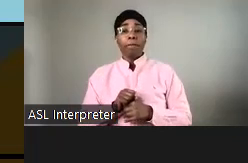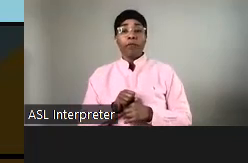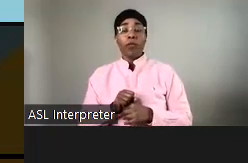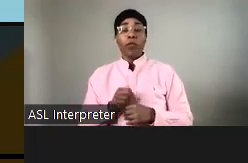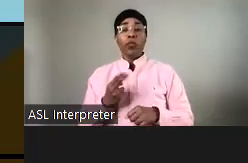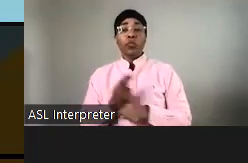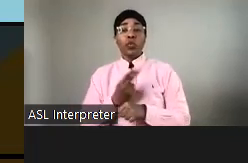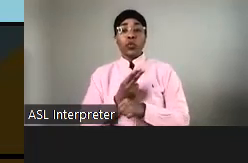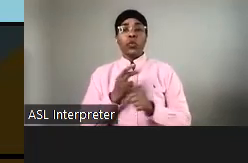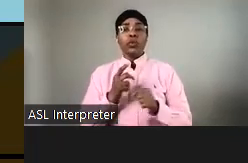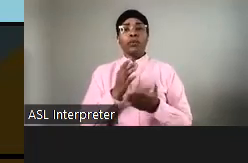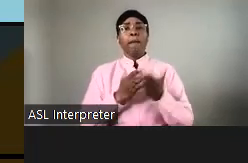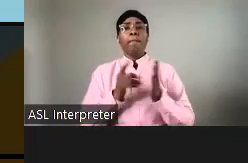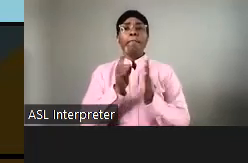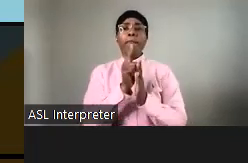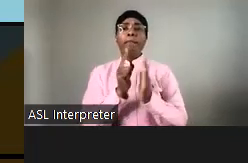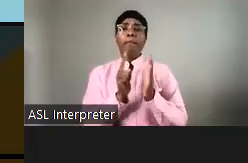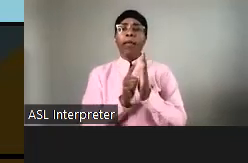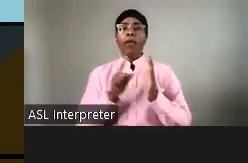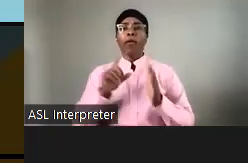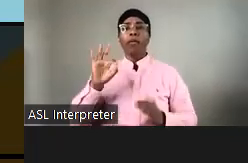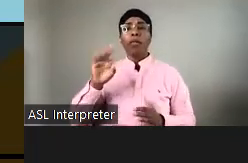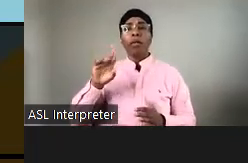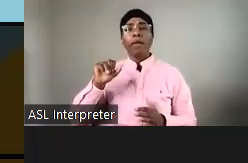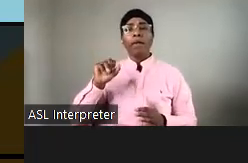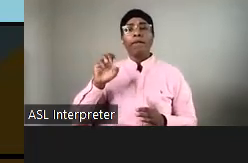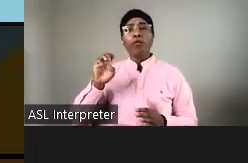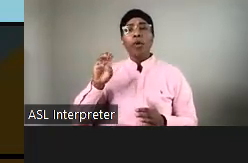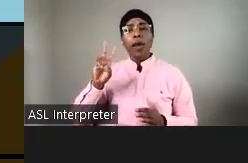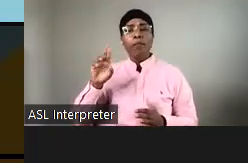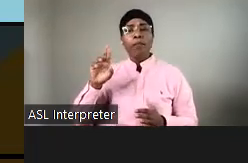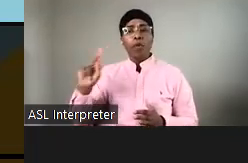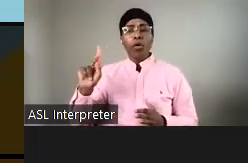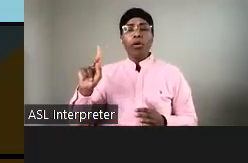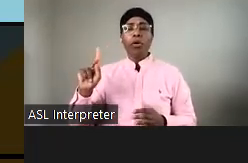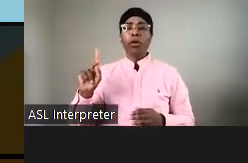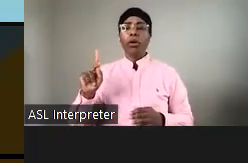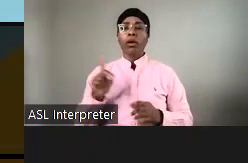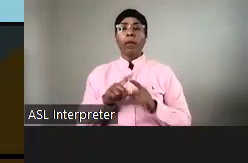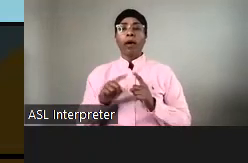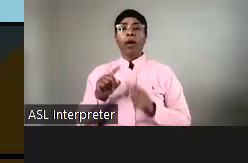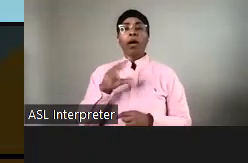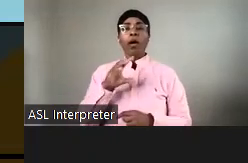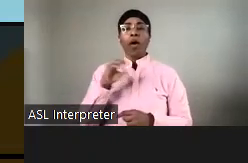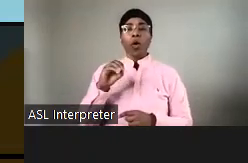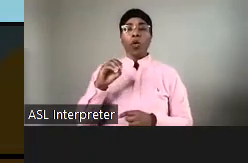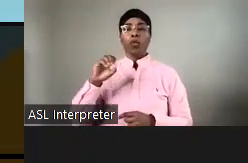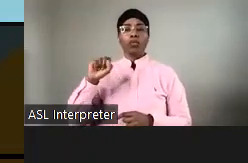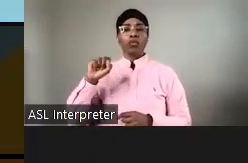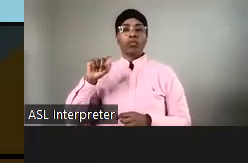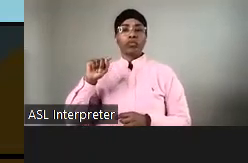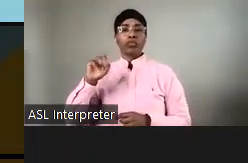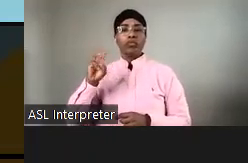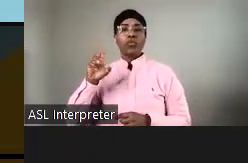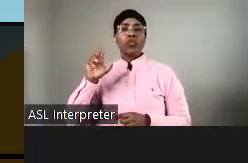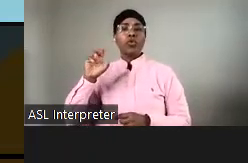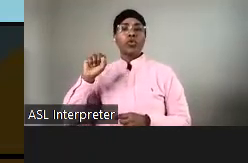necessary underpinning. And so co-stewardship is a really important tool for us to think